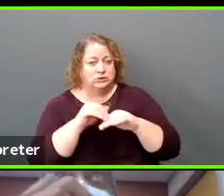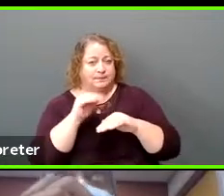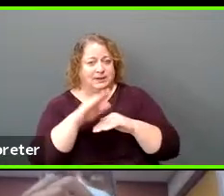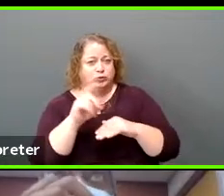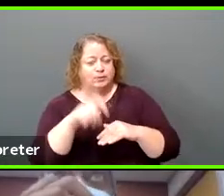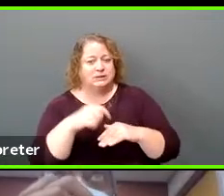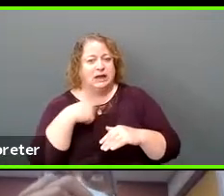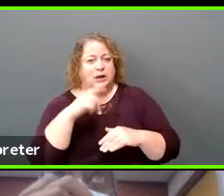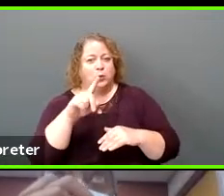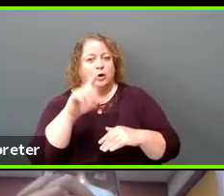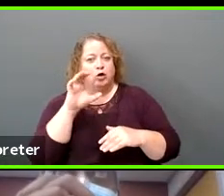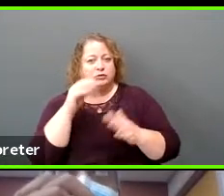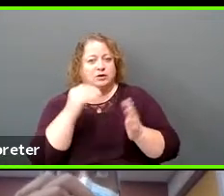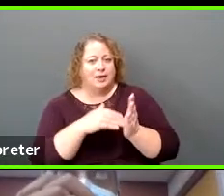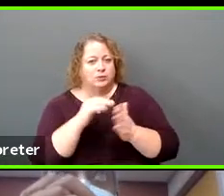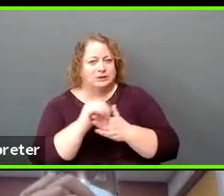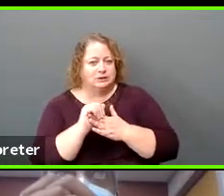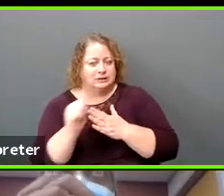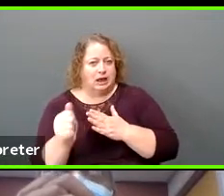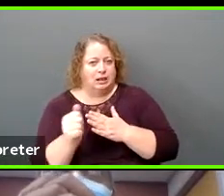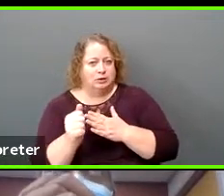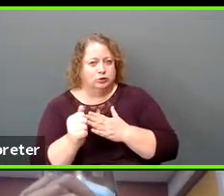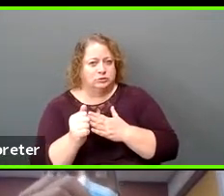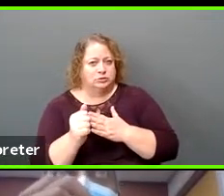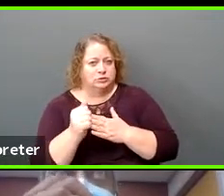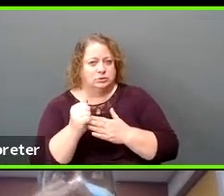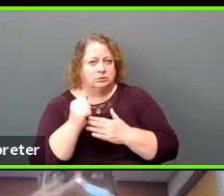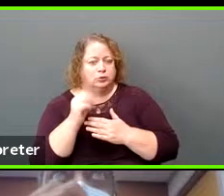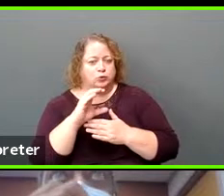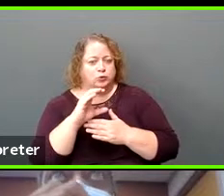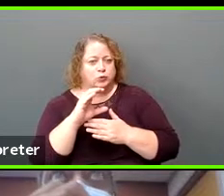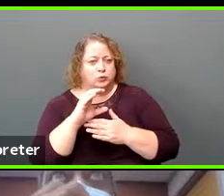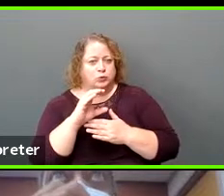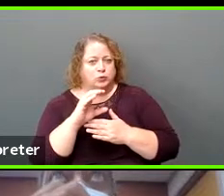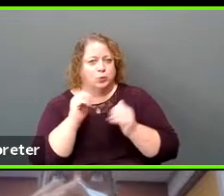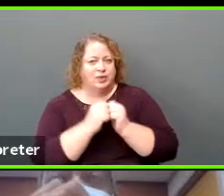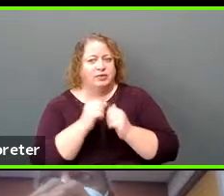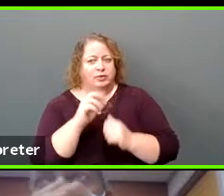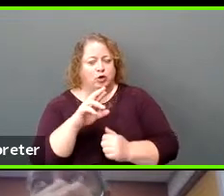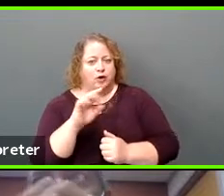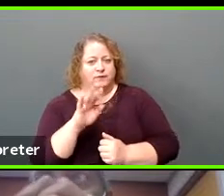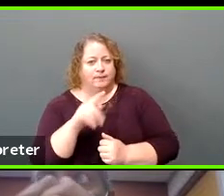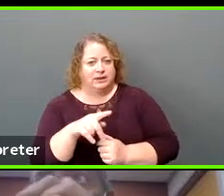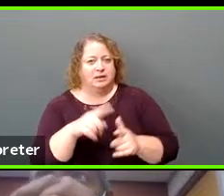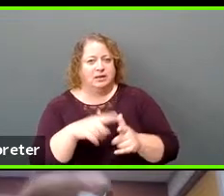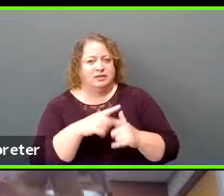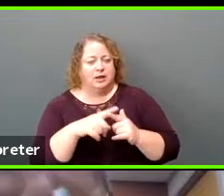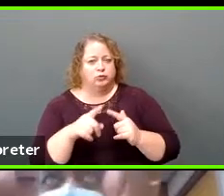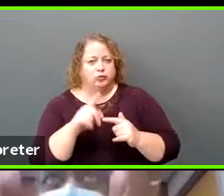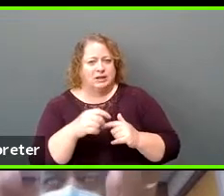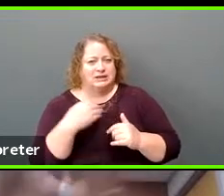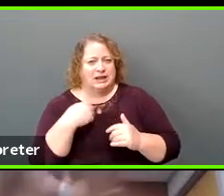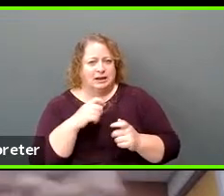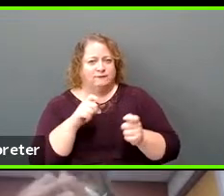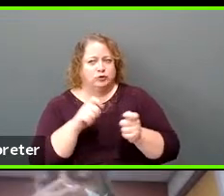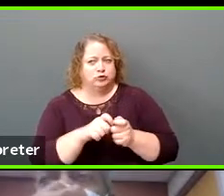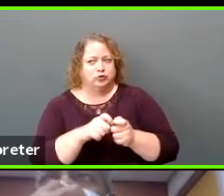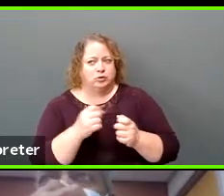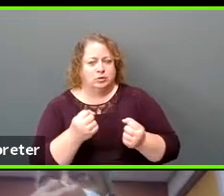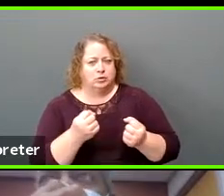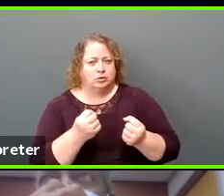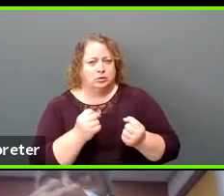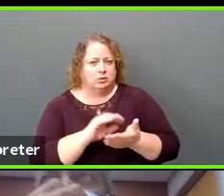RFP, you had to have $100,000 to accompany the RFP. And then you had to have a certain amount of